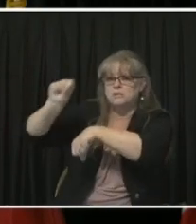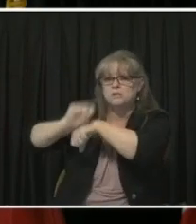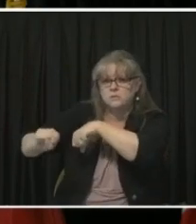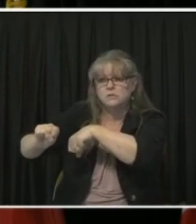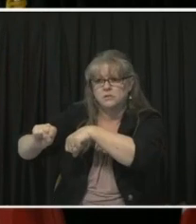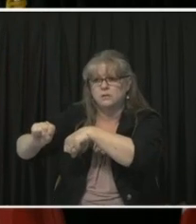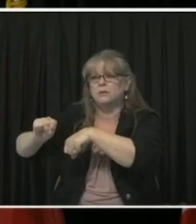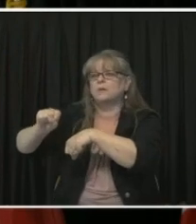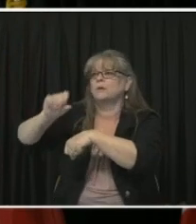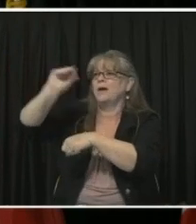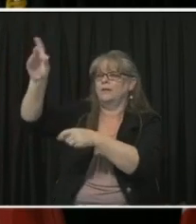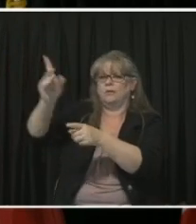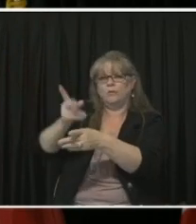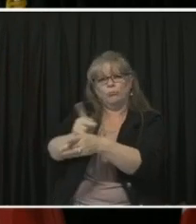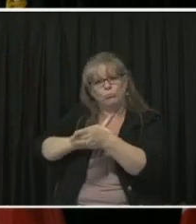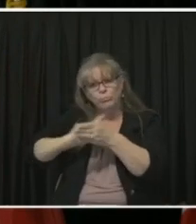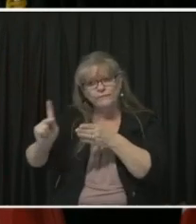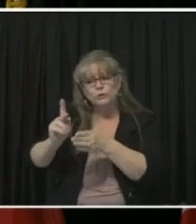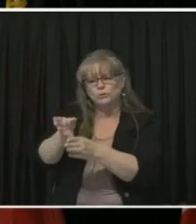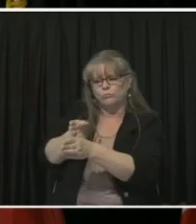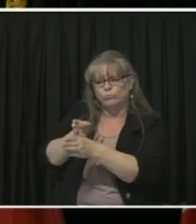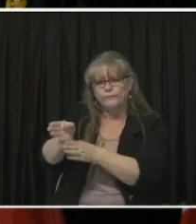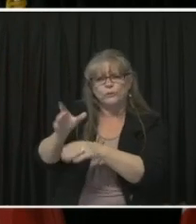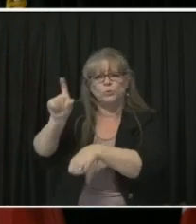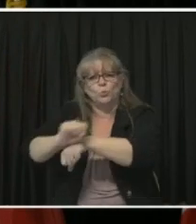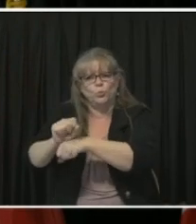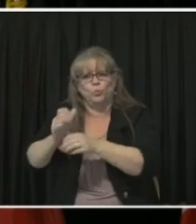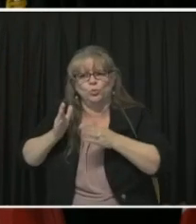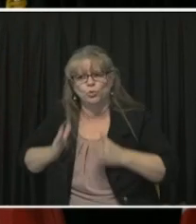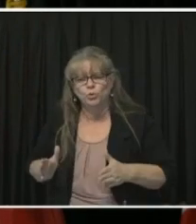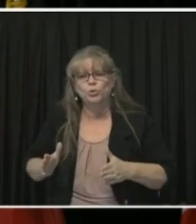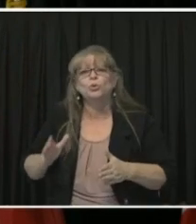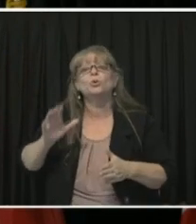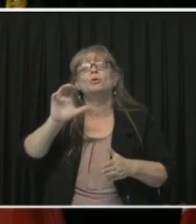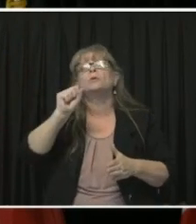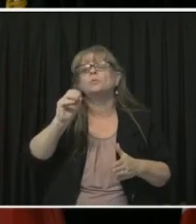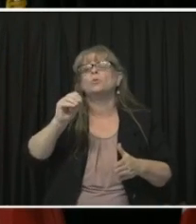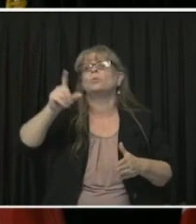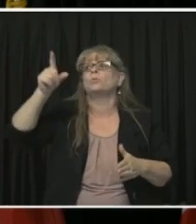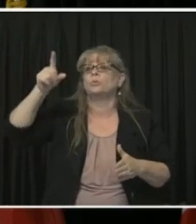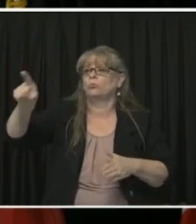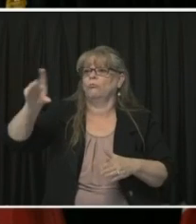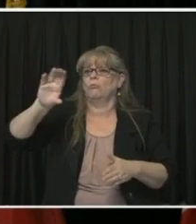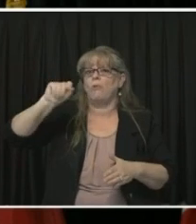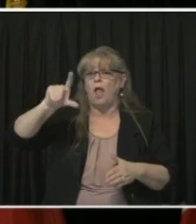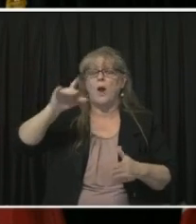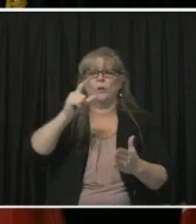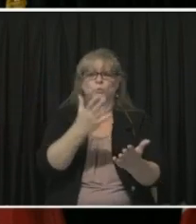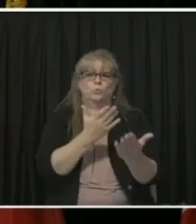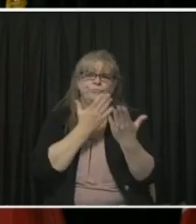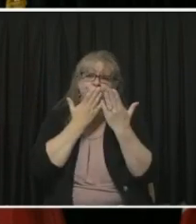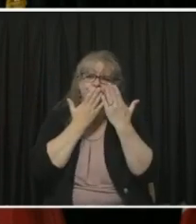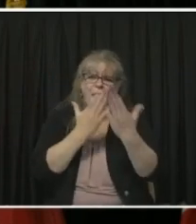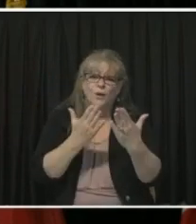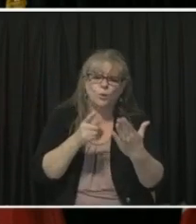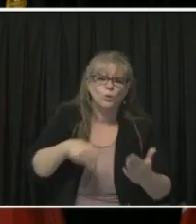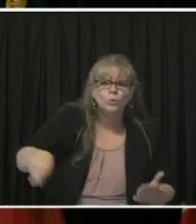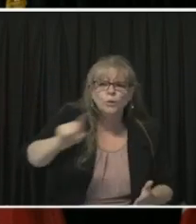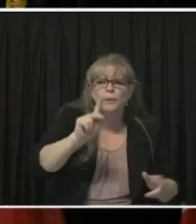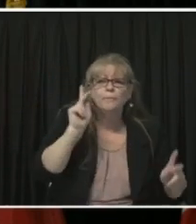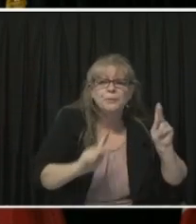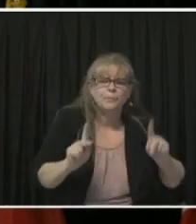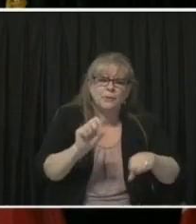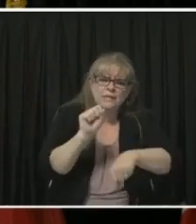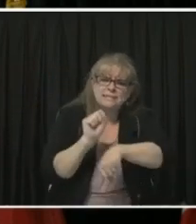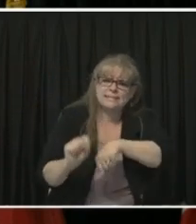professionals do. And on behalf of a grateful state of Colorado, I just want to say thank you to so many of our frontline workers. And, you know, Laura didn't say this,